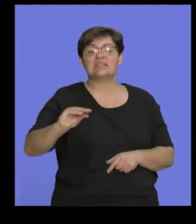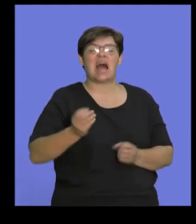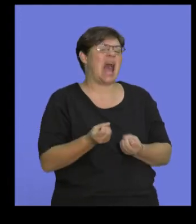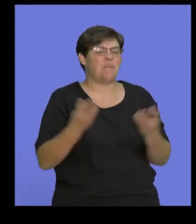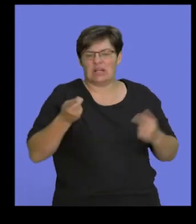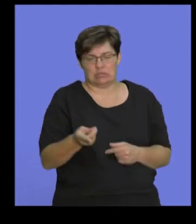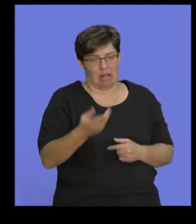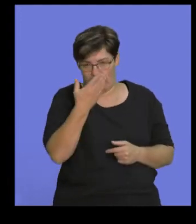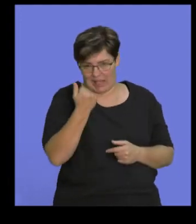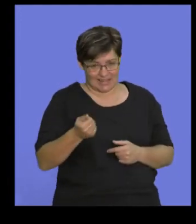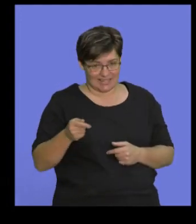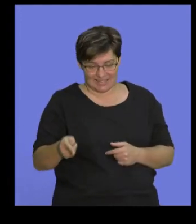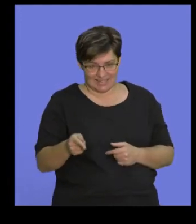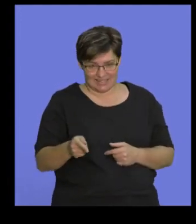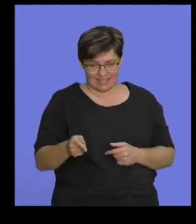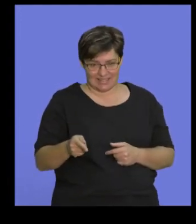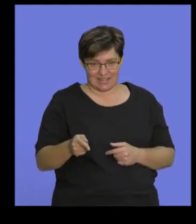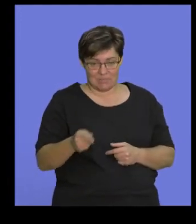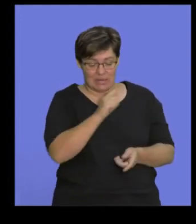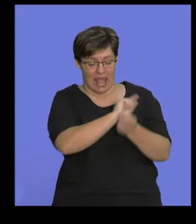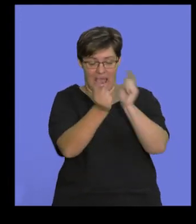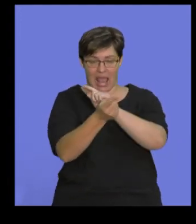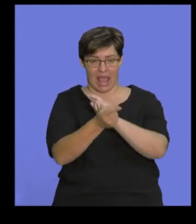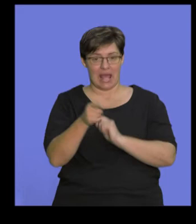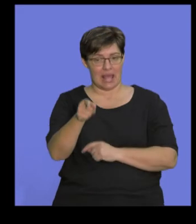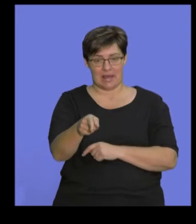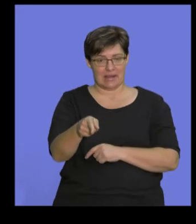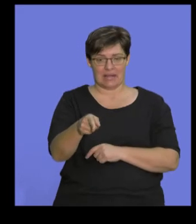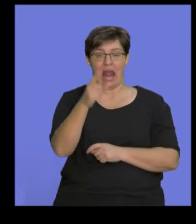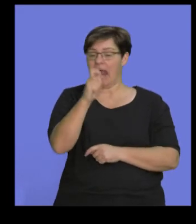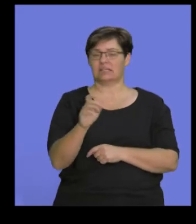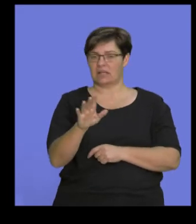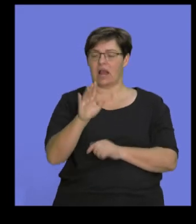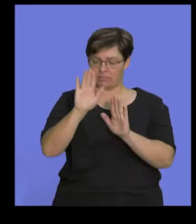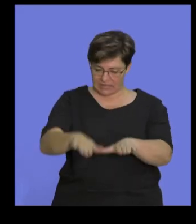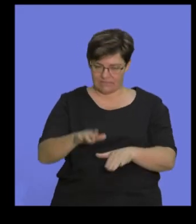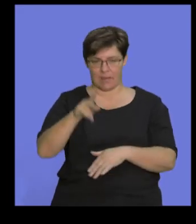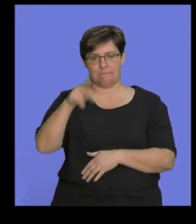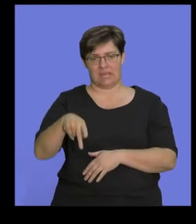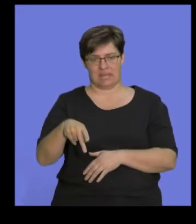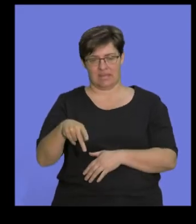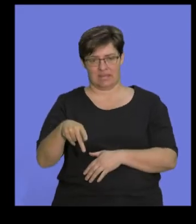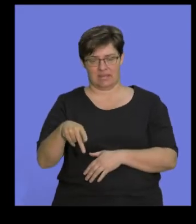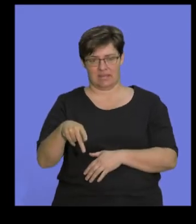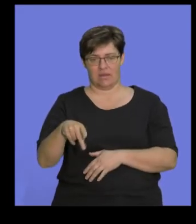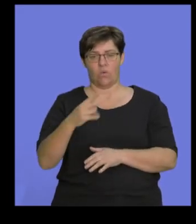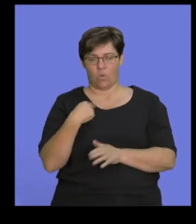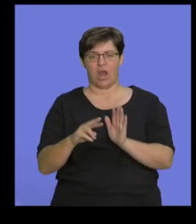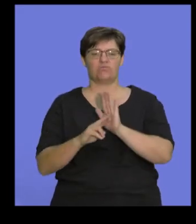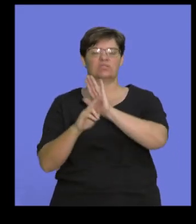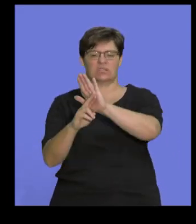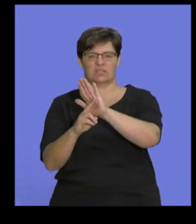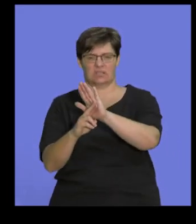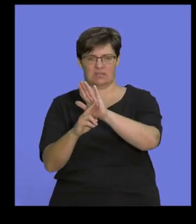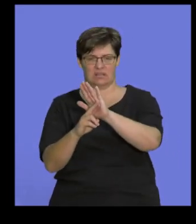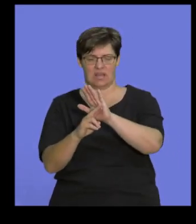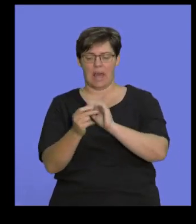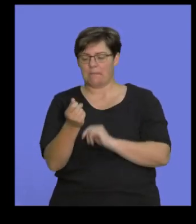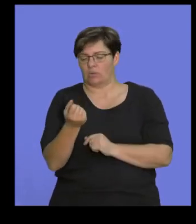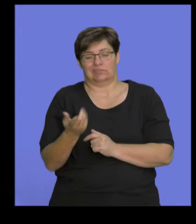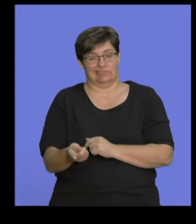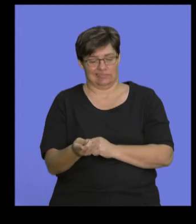must not substitute X here, please. You leave it as P because it represents a principal amount. 1 plus